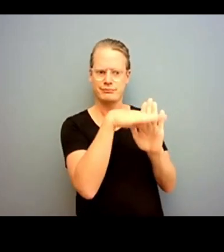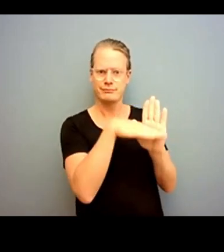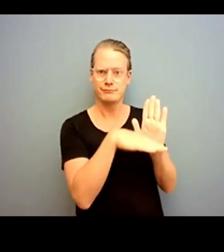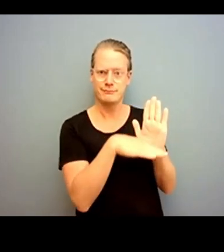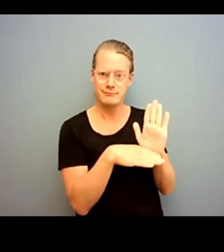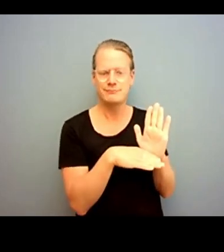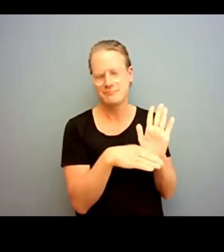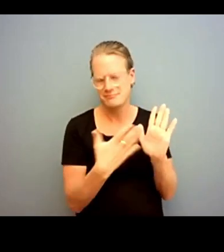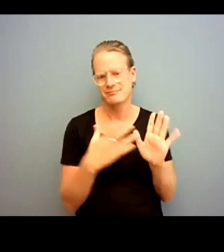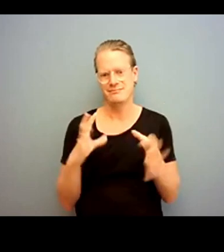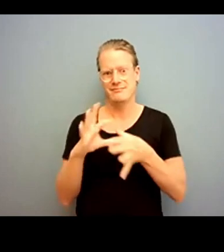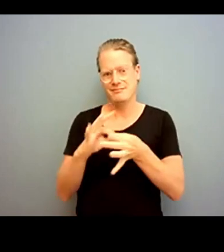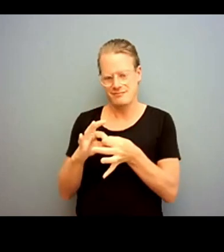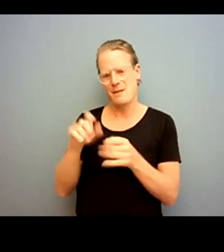disabilities.